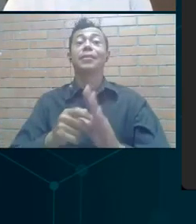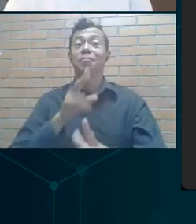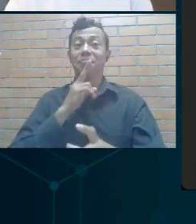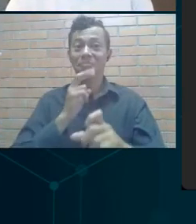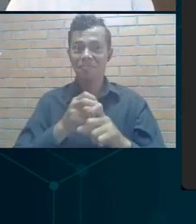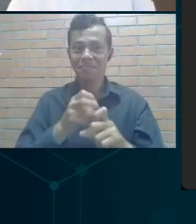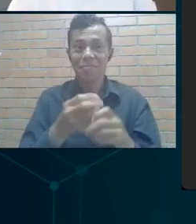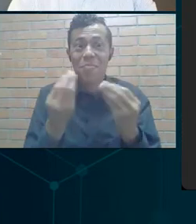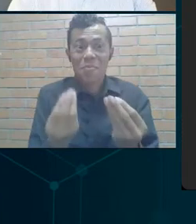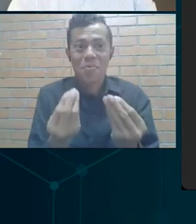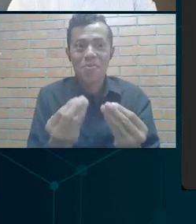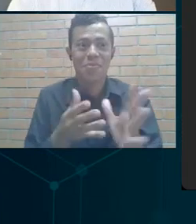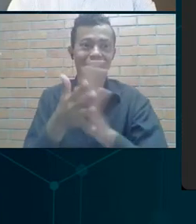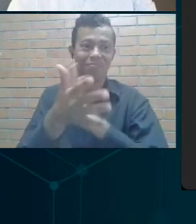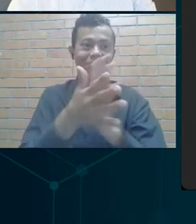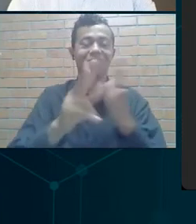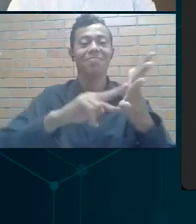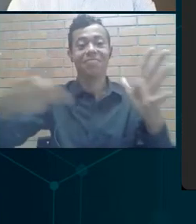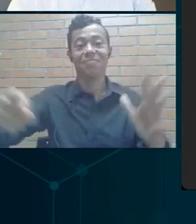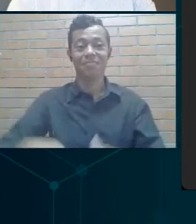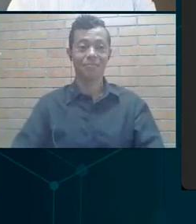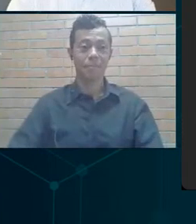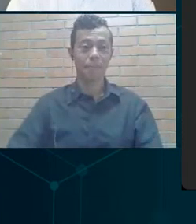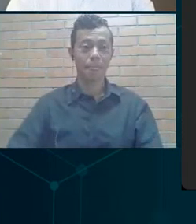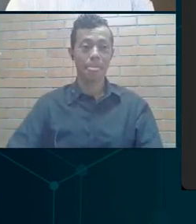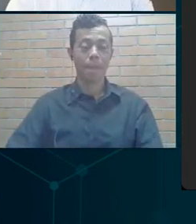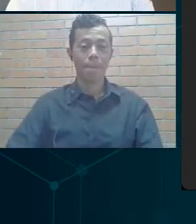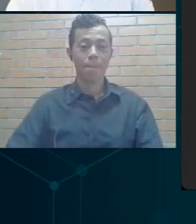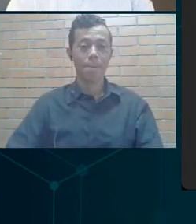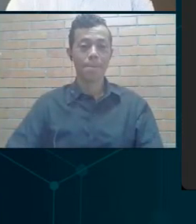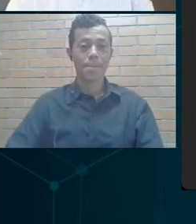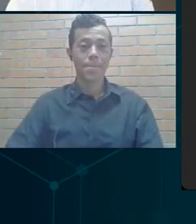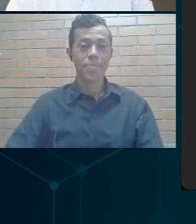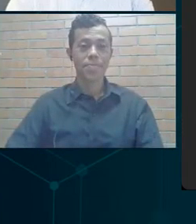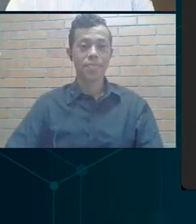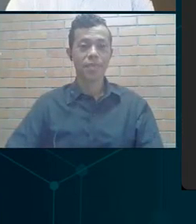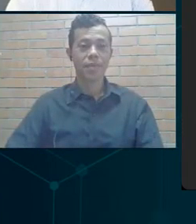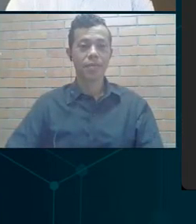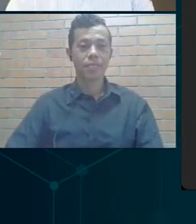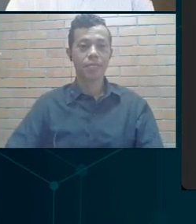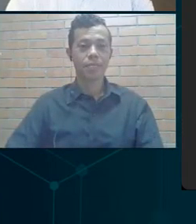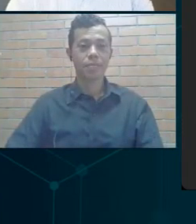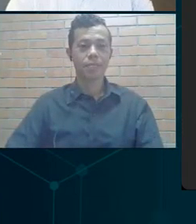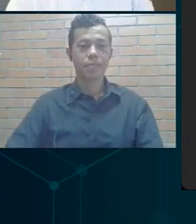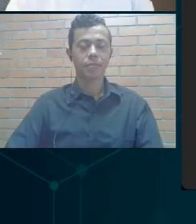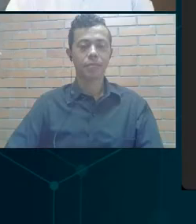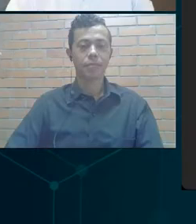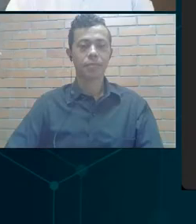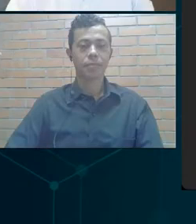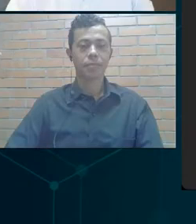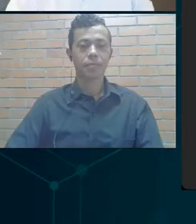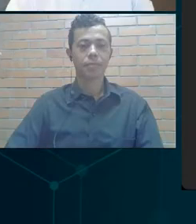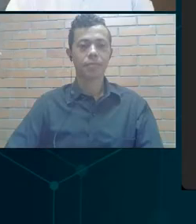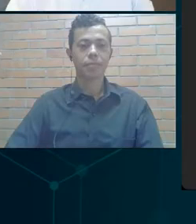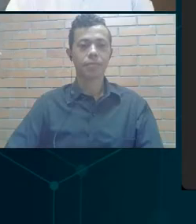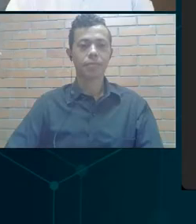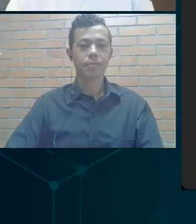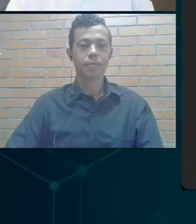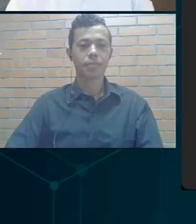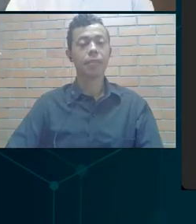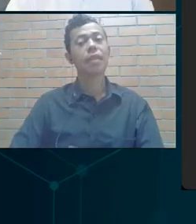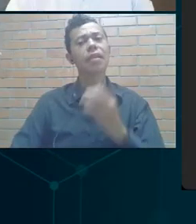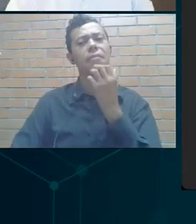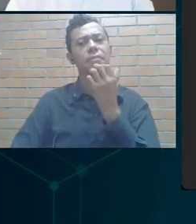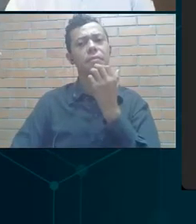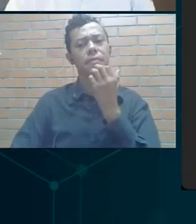Yeah, my example is, it brought it home to me when I discovered that I could run a machine in